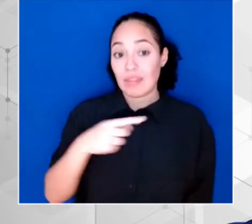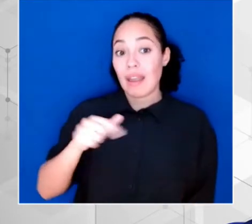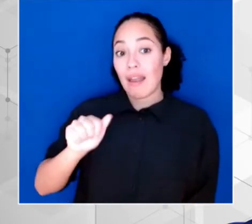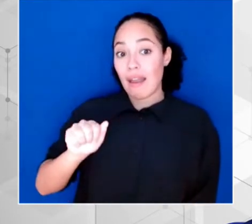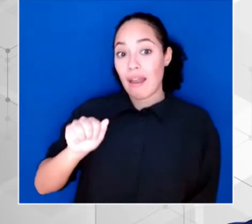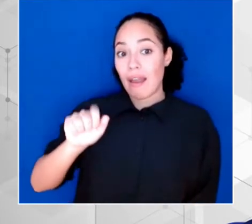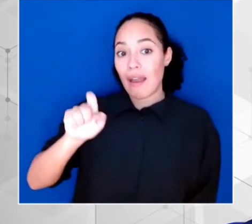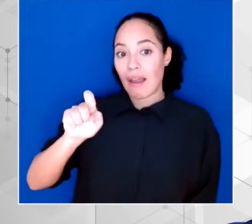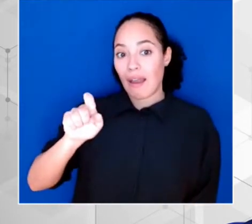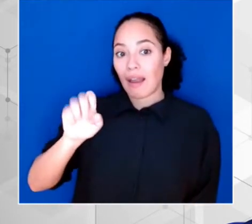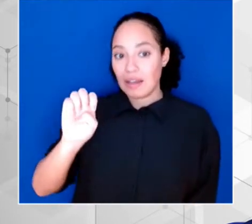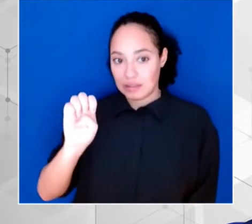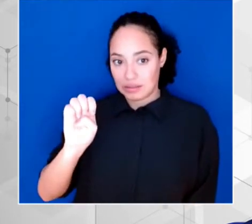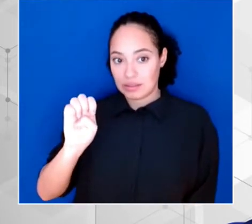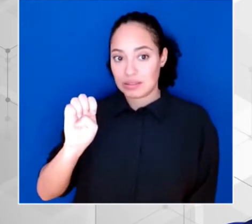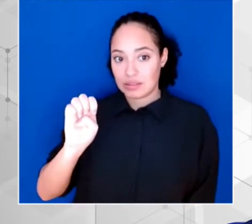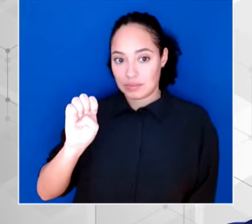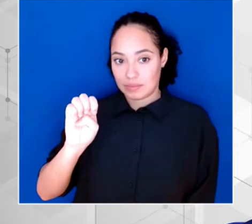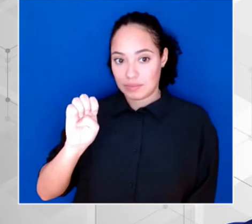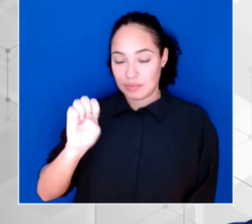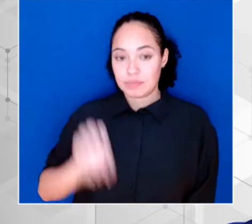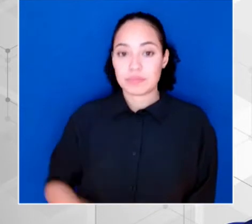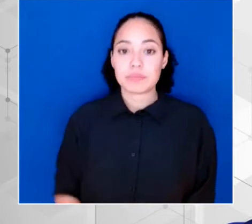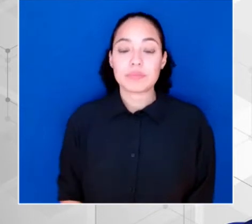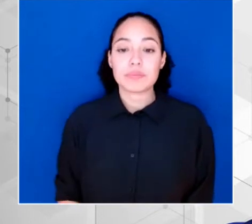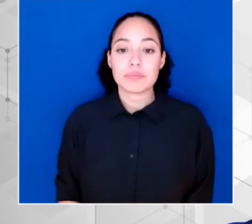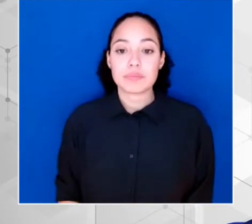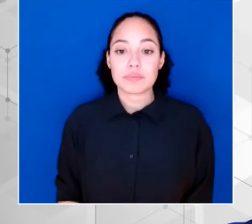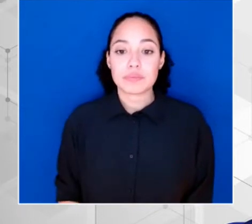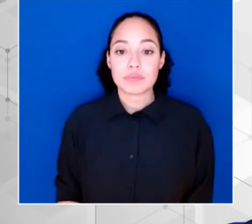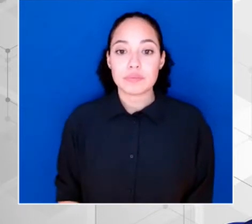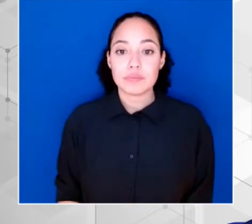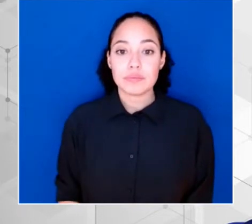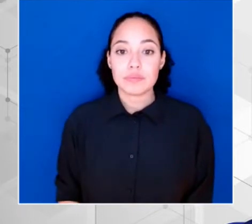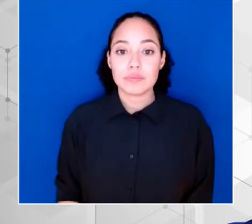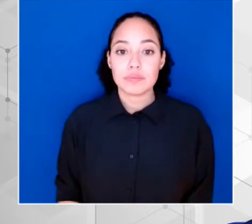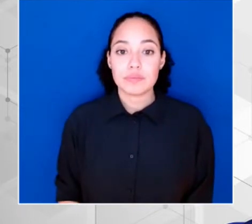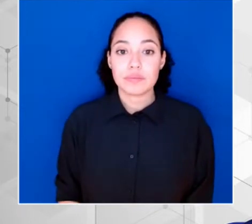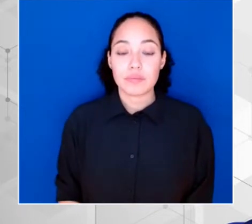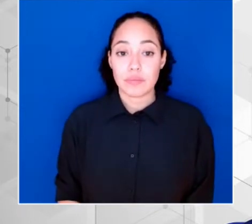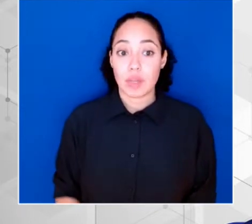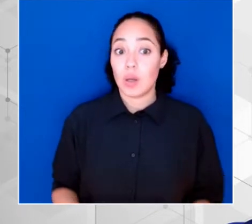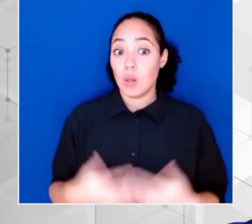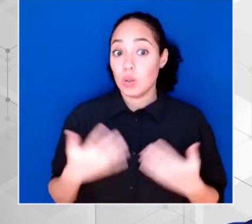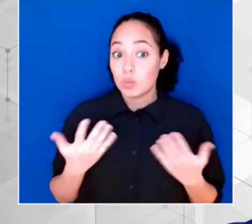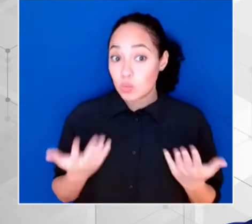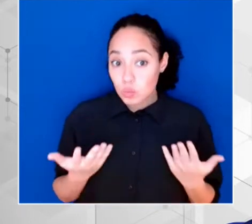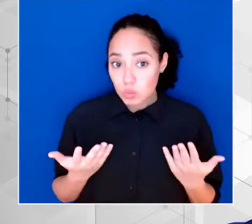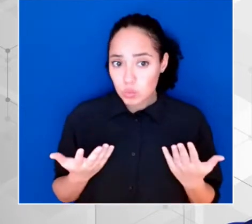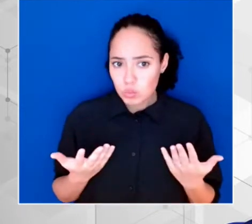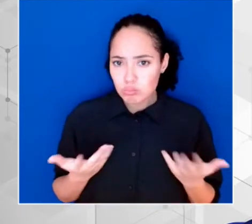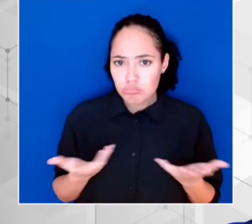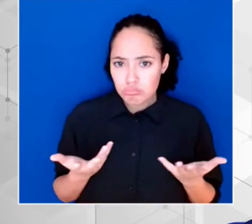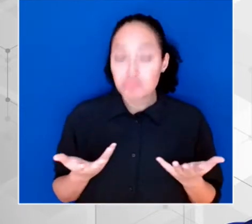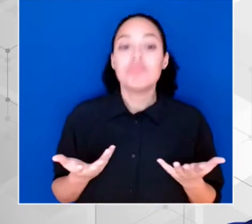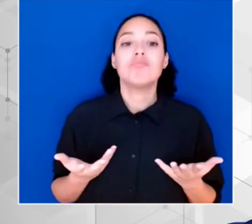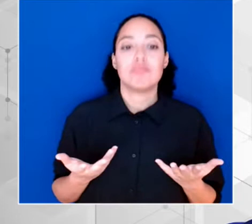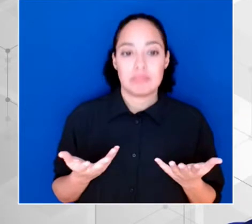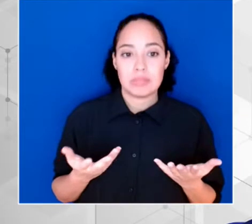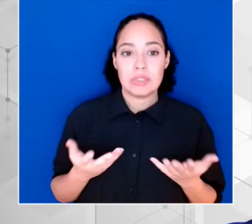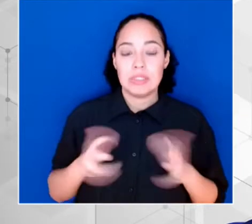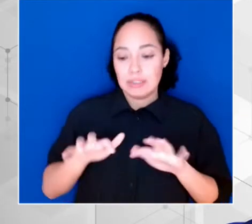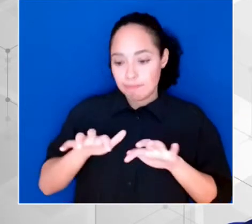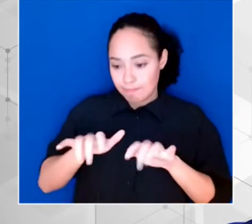dependency in our application. And what you need to do is you write your unit test using Jest. In this